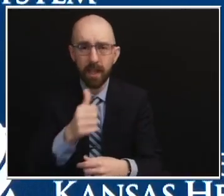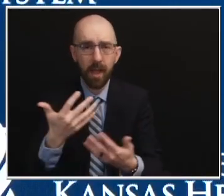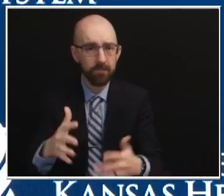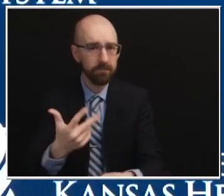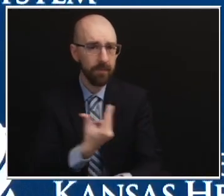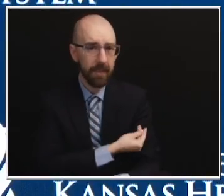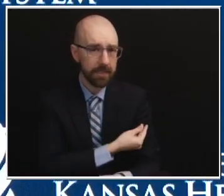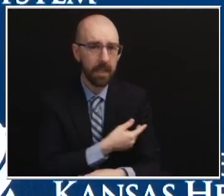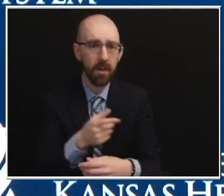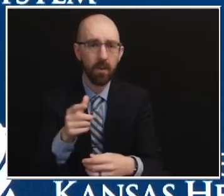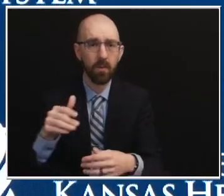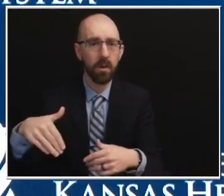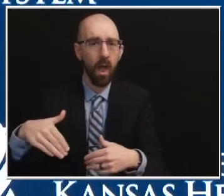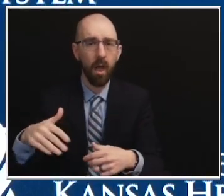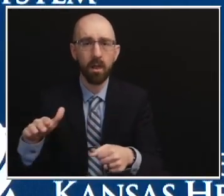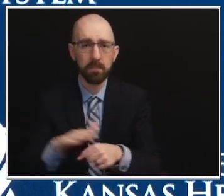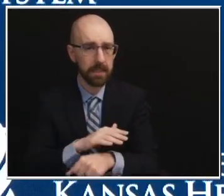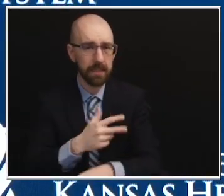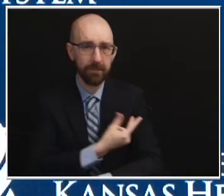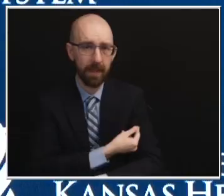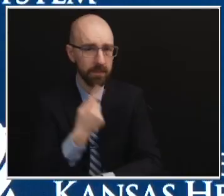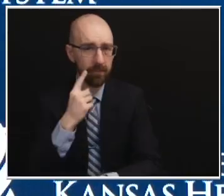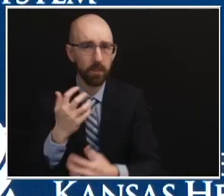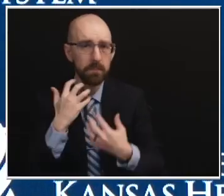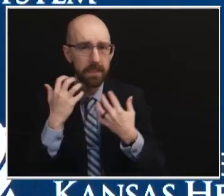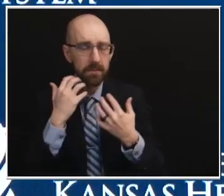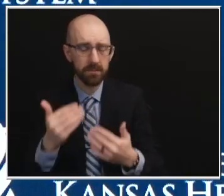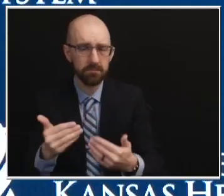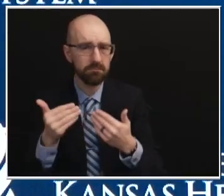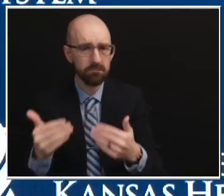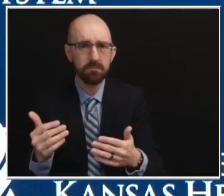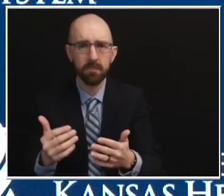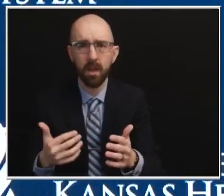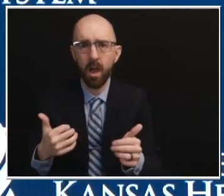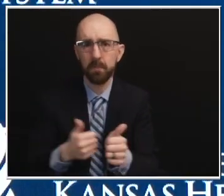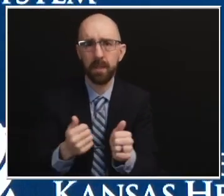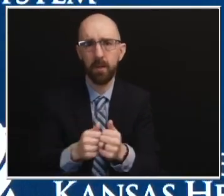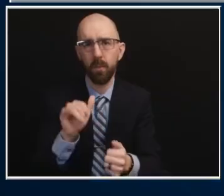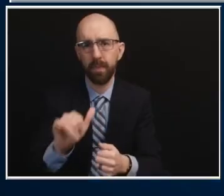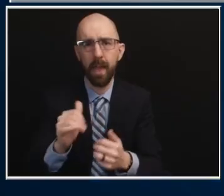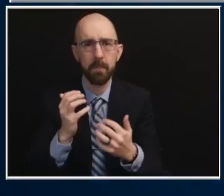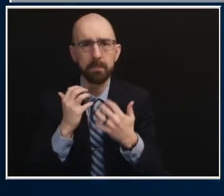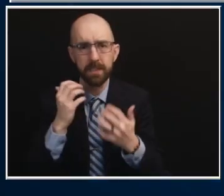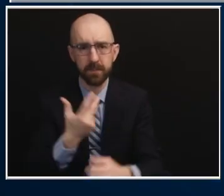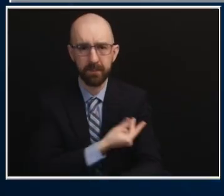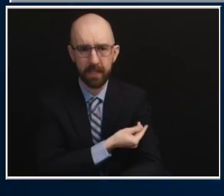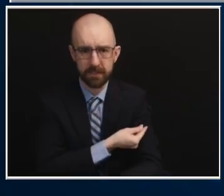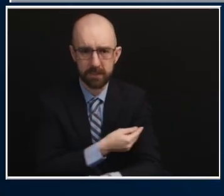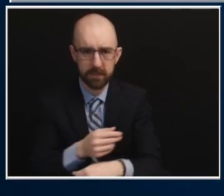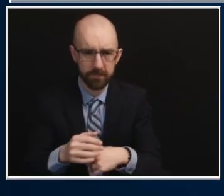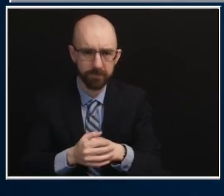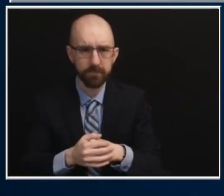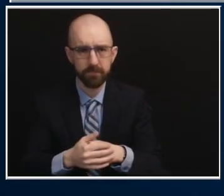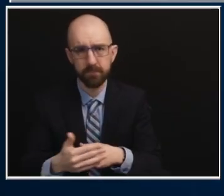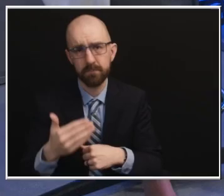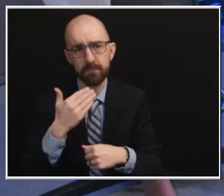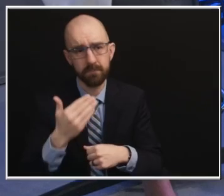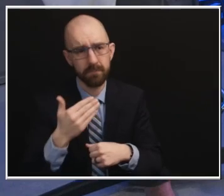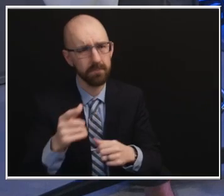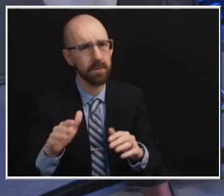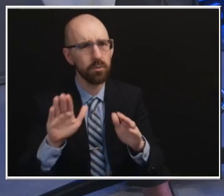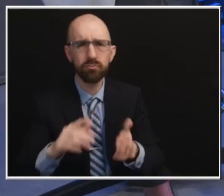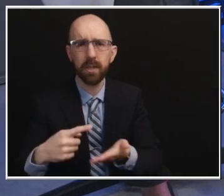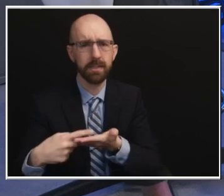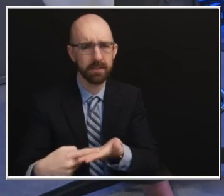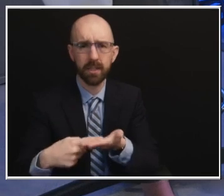incompletely vaccinated for measles, please go get up to date with that measles vaccine. Thanks. This has been a great discussion. I'm